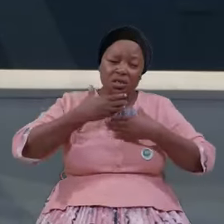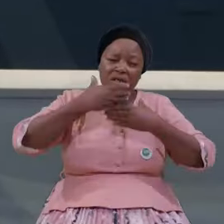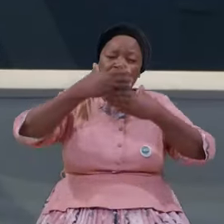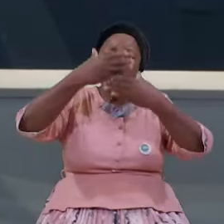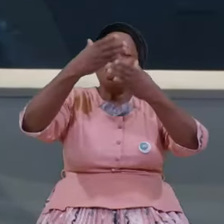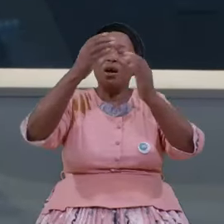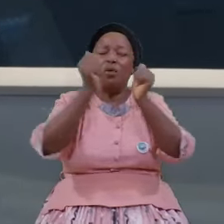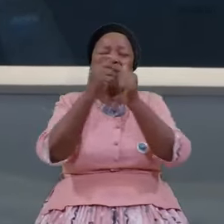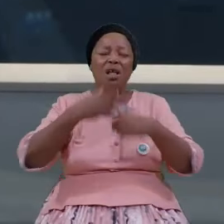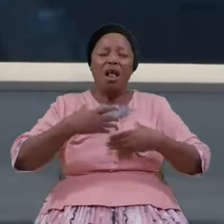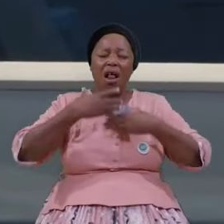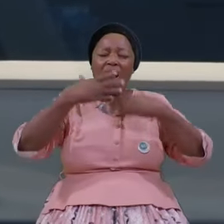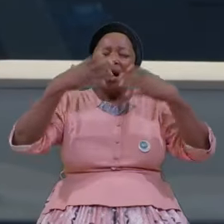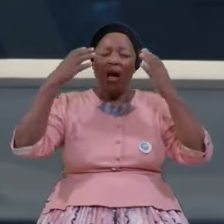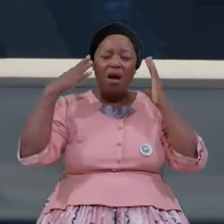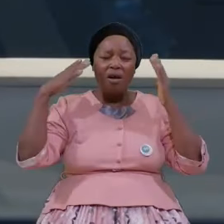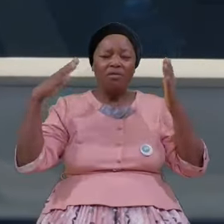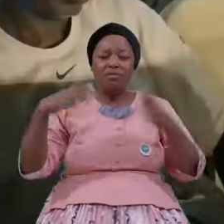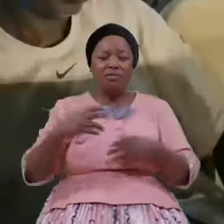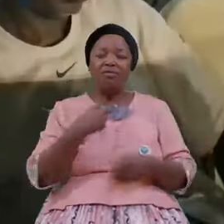voice, Lazarus,